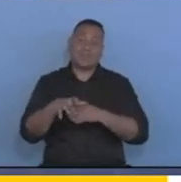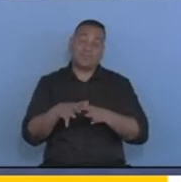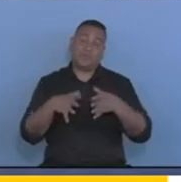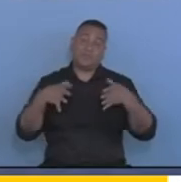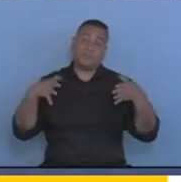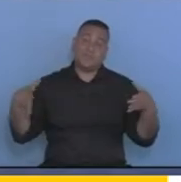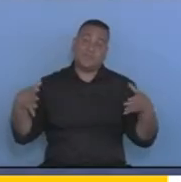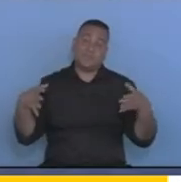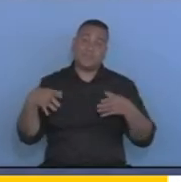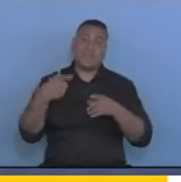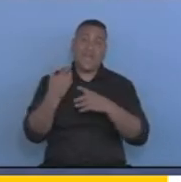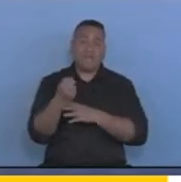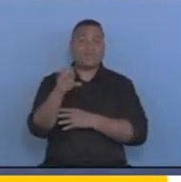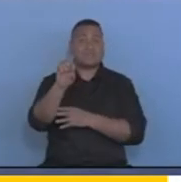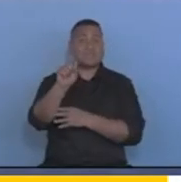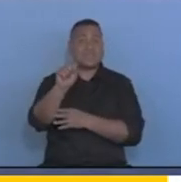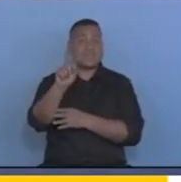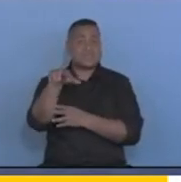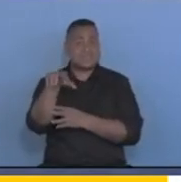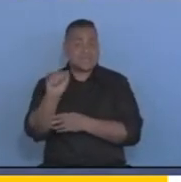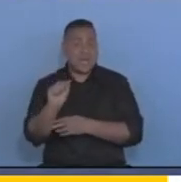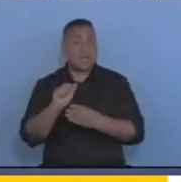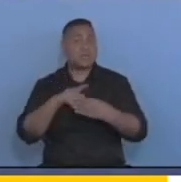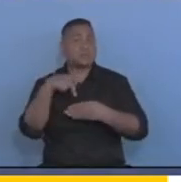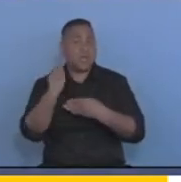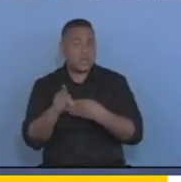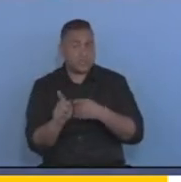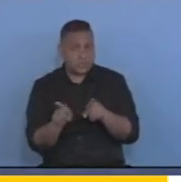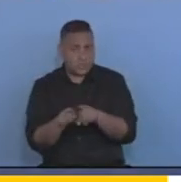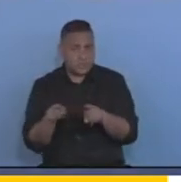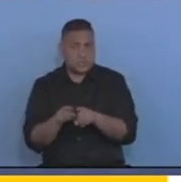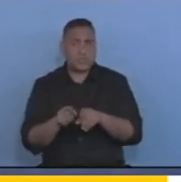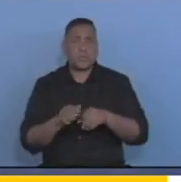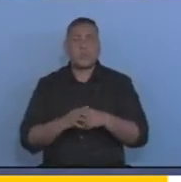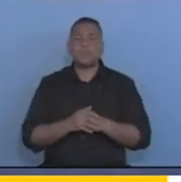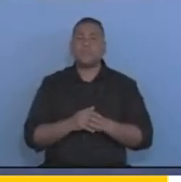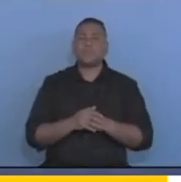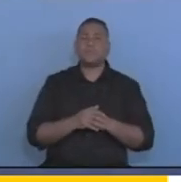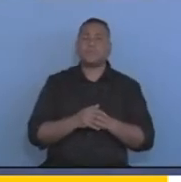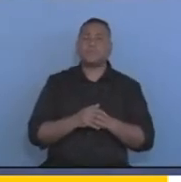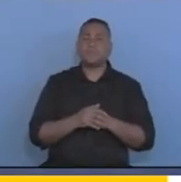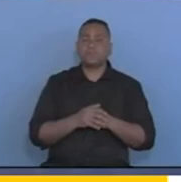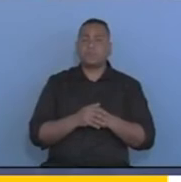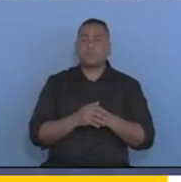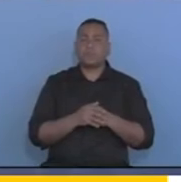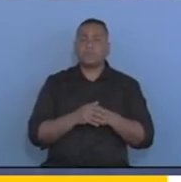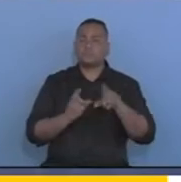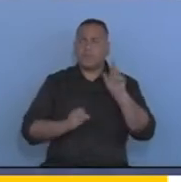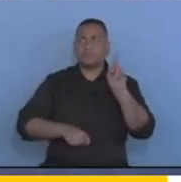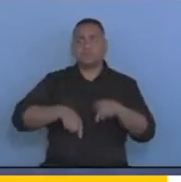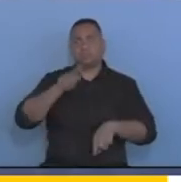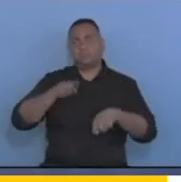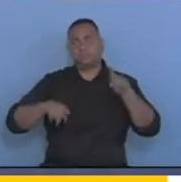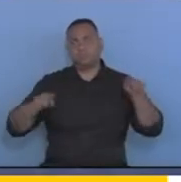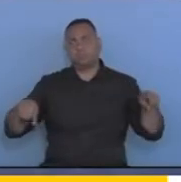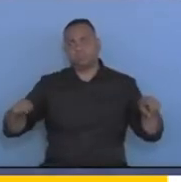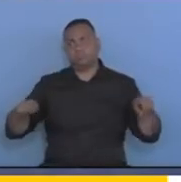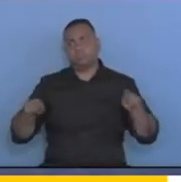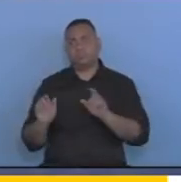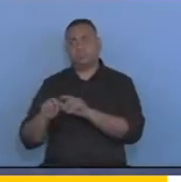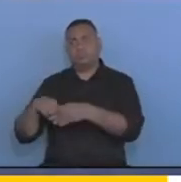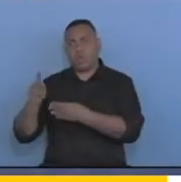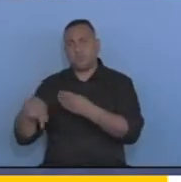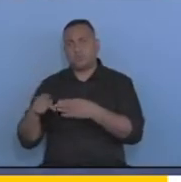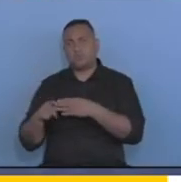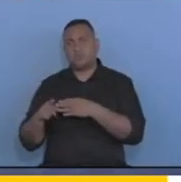CETA-funded projects from the Sector Education Training Authorities. So it's a very dynamic space that we're in. So every group, I'm very impressed. Every